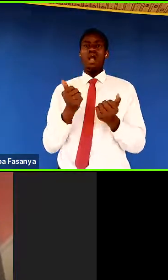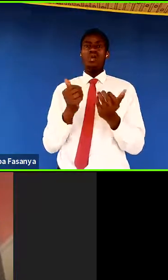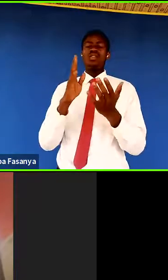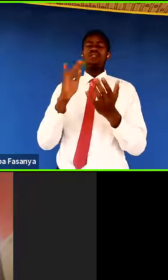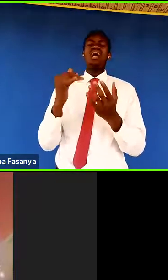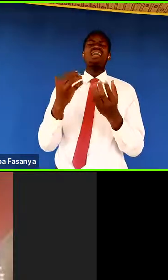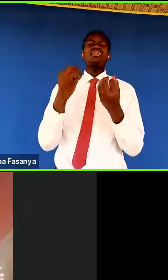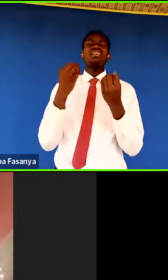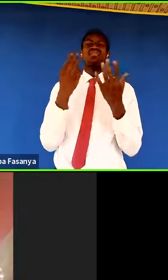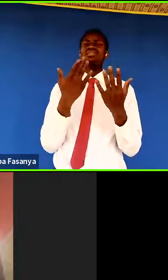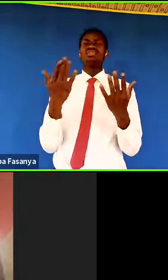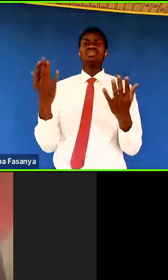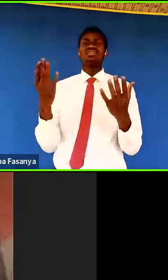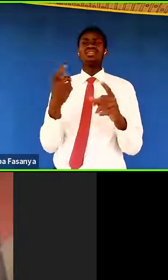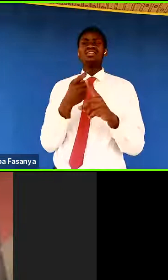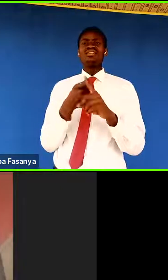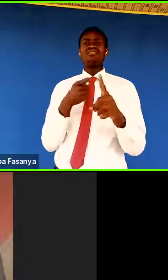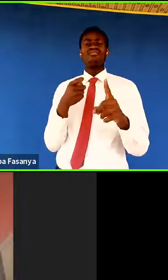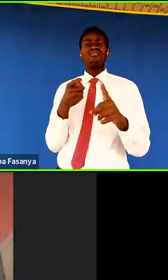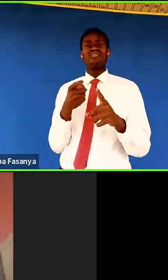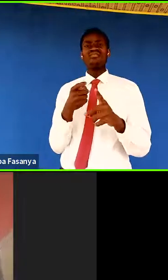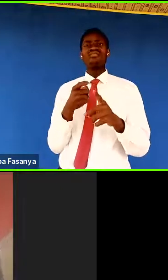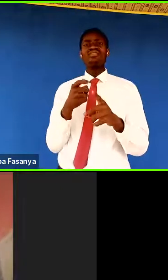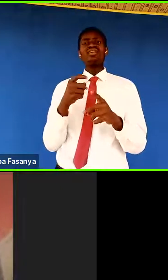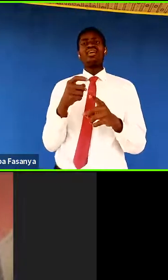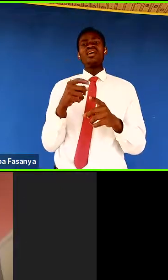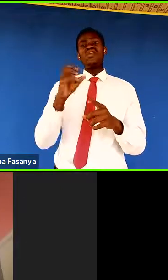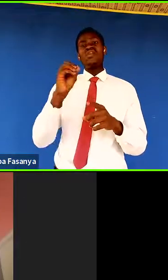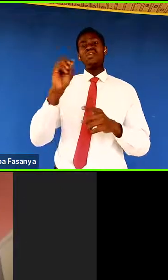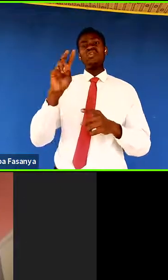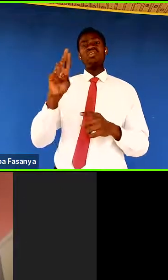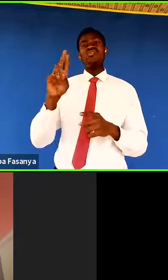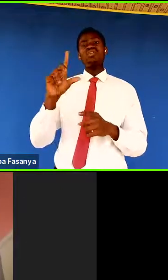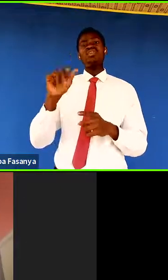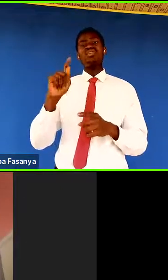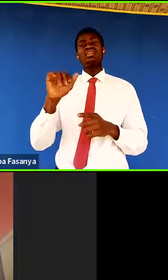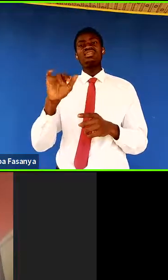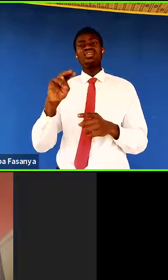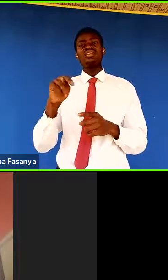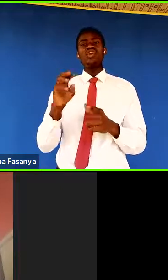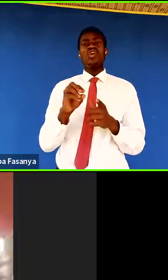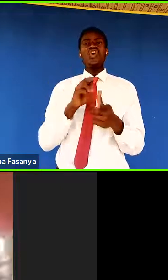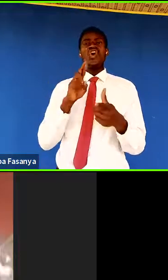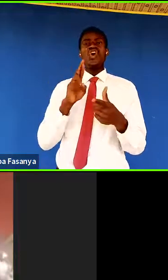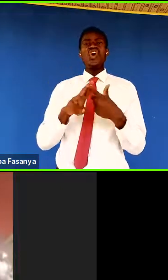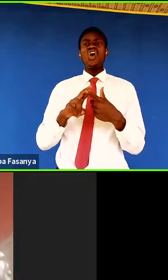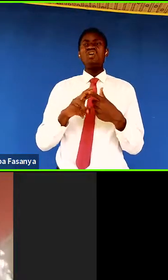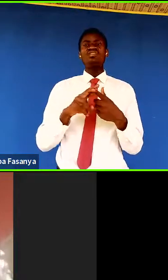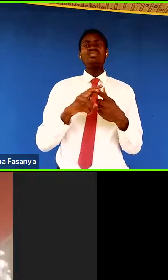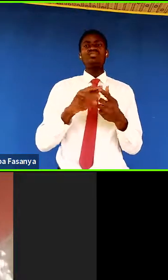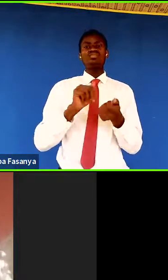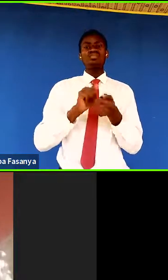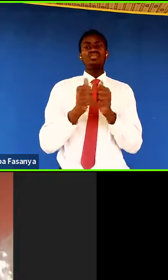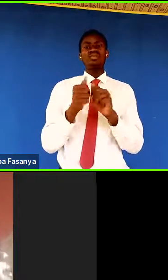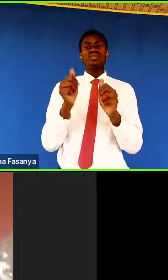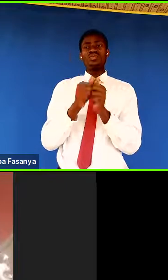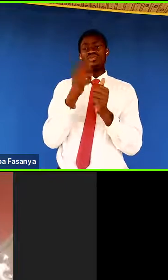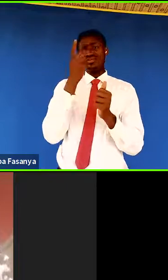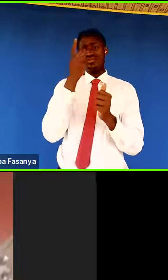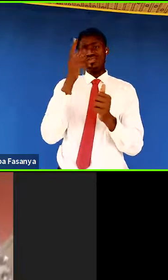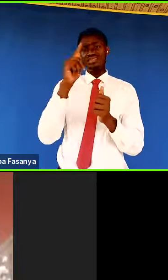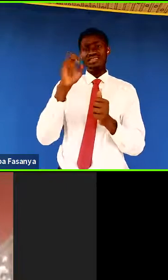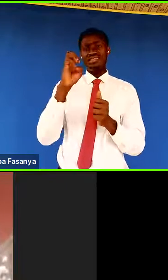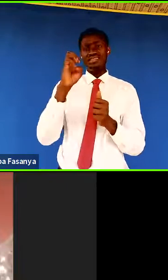erectile dysfunction, from lack of ovulation, from undescended testes and sperm product, the quality of the sperm that was produced,